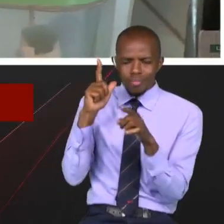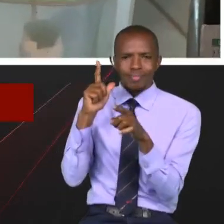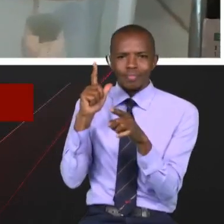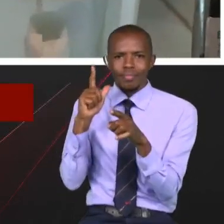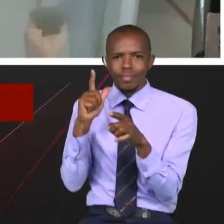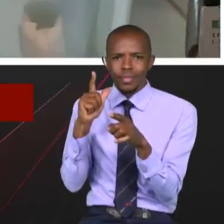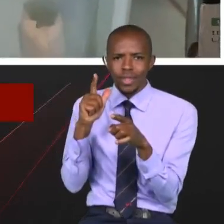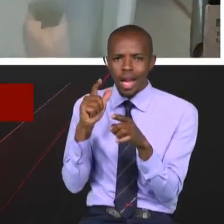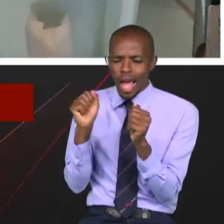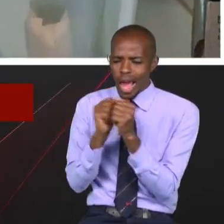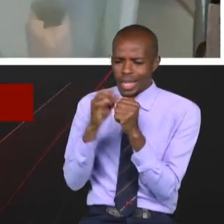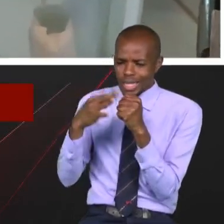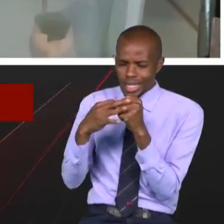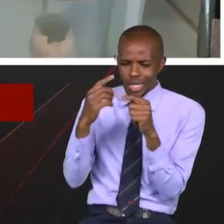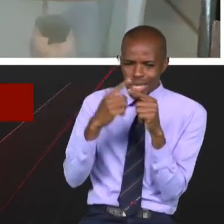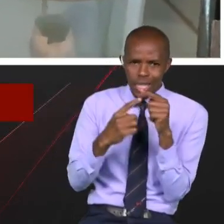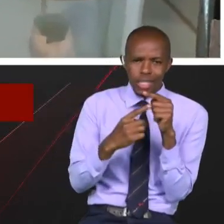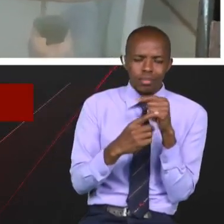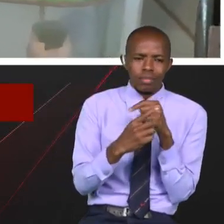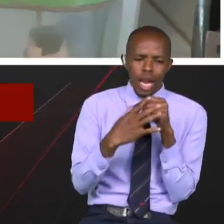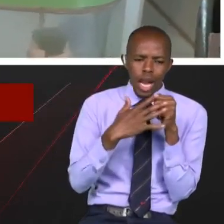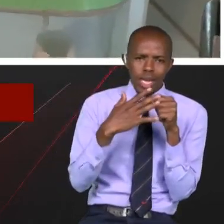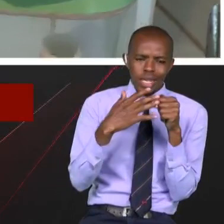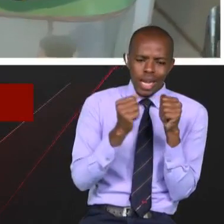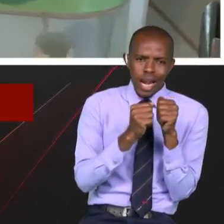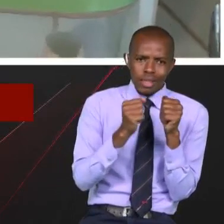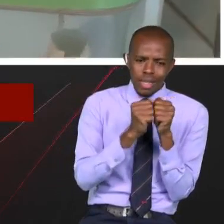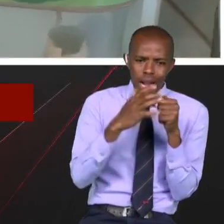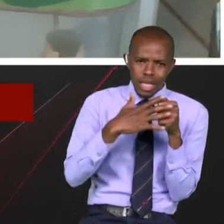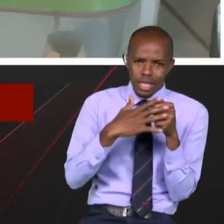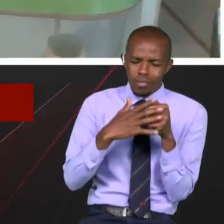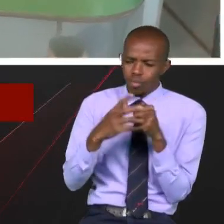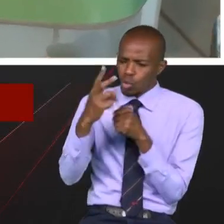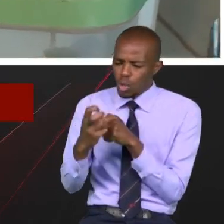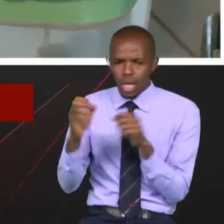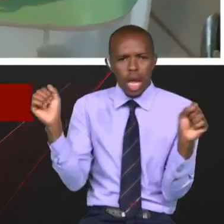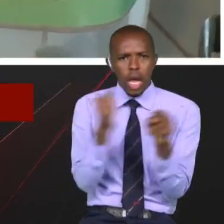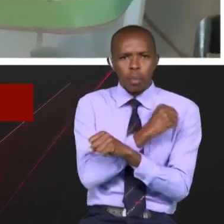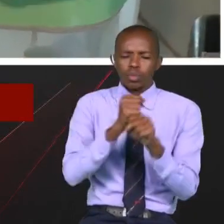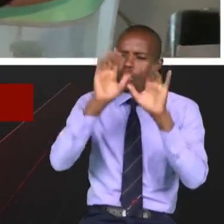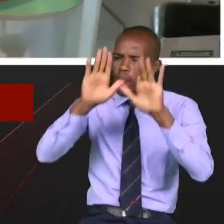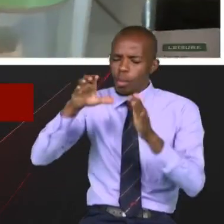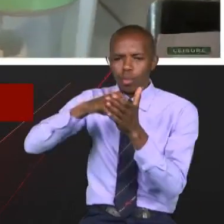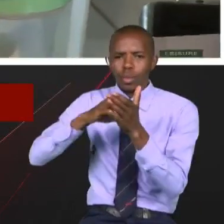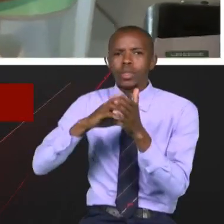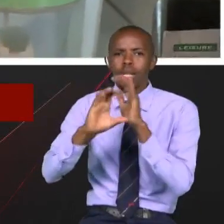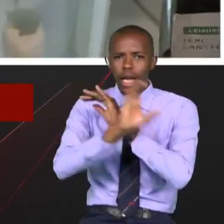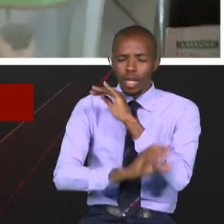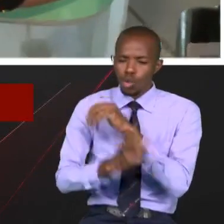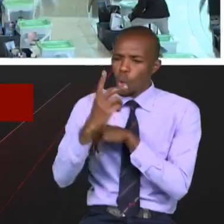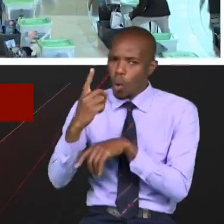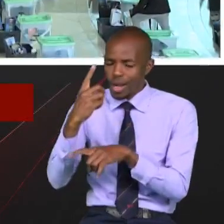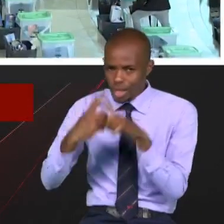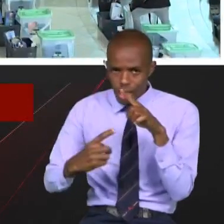rights of 18-year-olds, 19-year-olds, 20-year-olds, 21-year-olds. Yes. Yes. They cannot vie for any position in this country. A 21-year-old